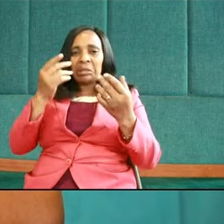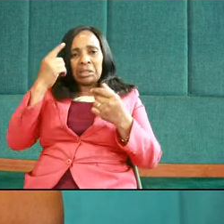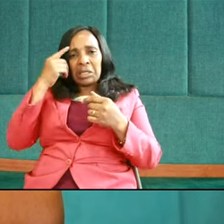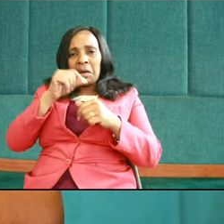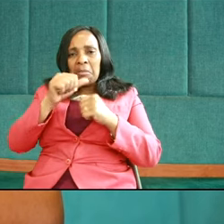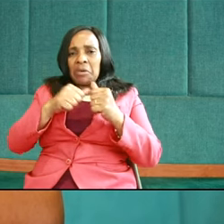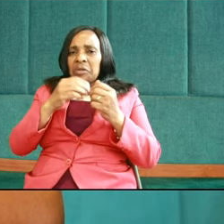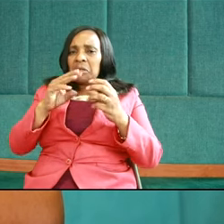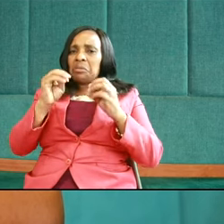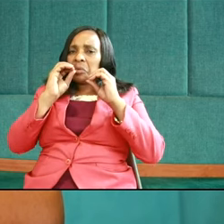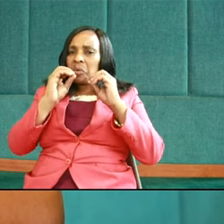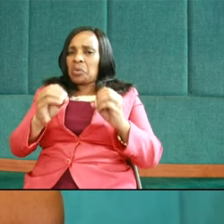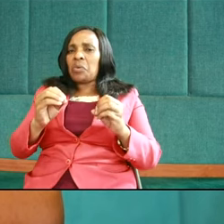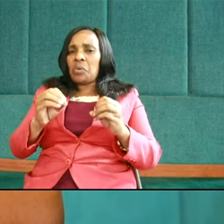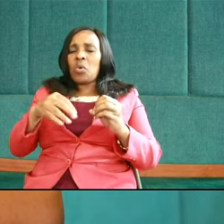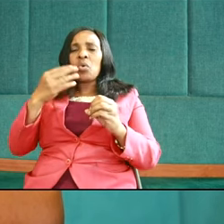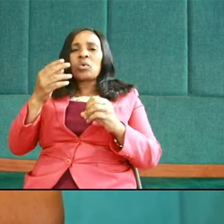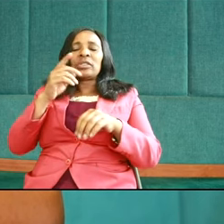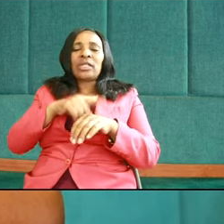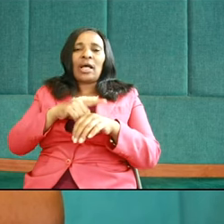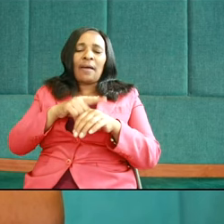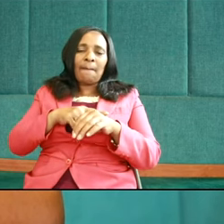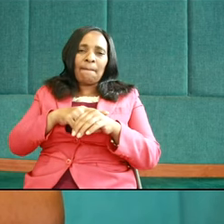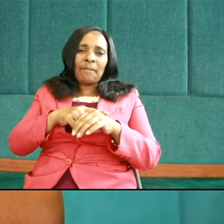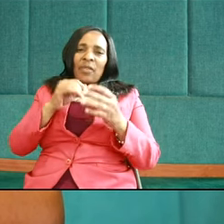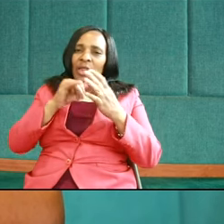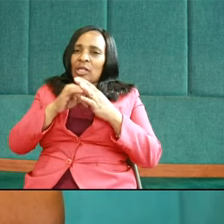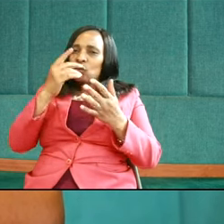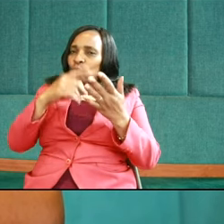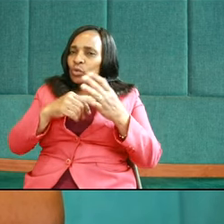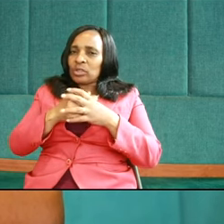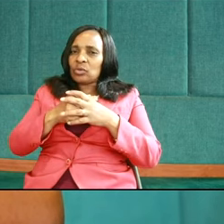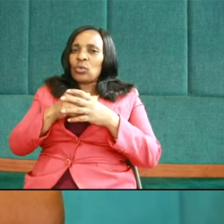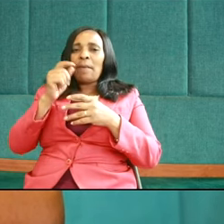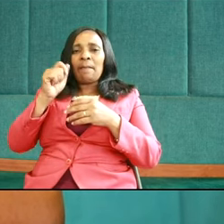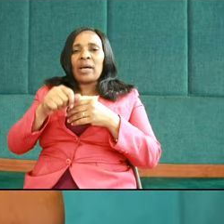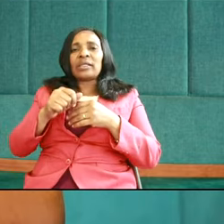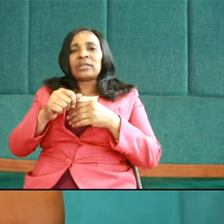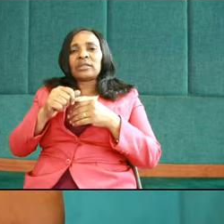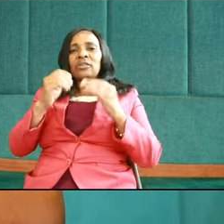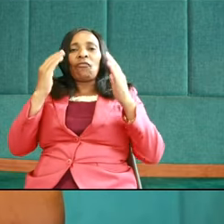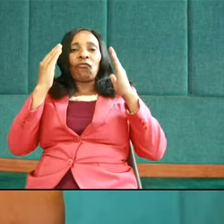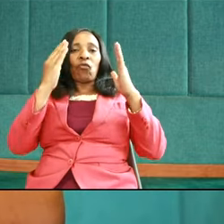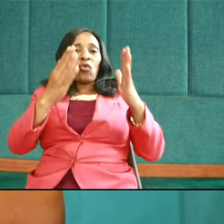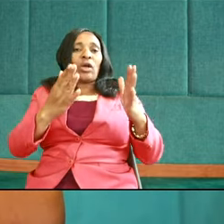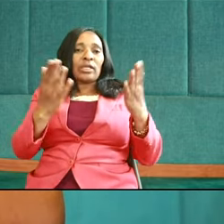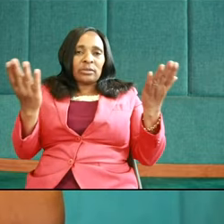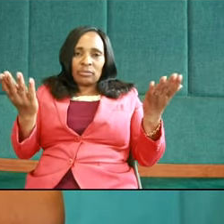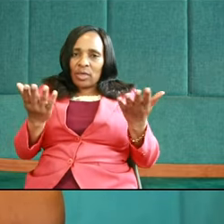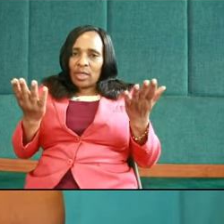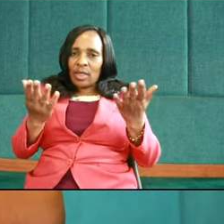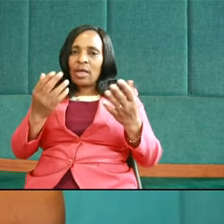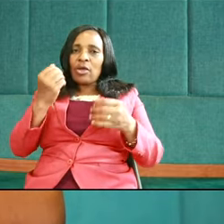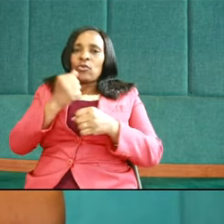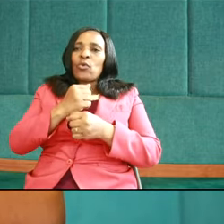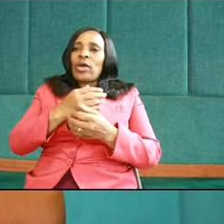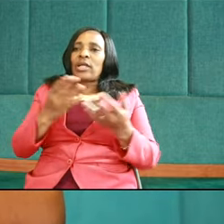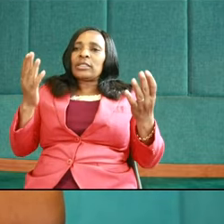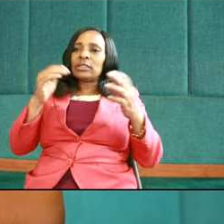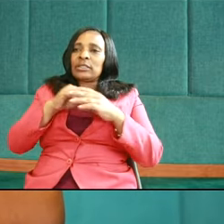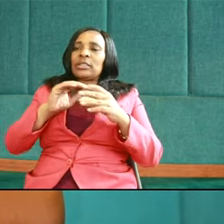the rest of the time. That's not how we should treat God. We should be focused on him. He should be the main thing in our